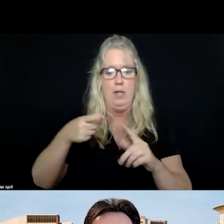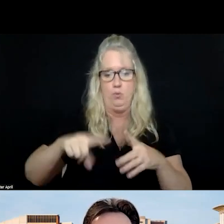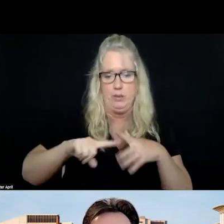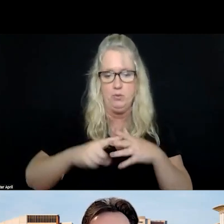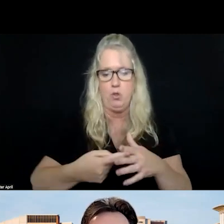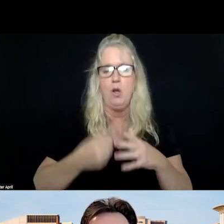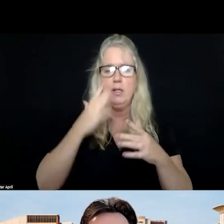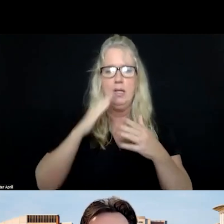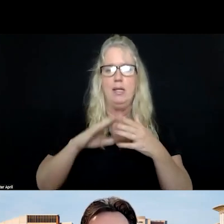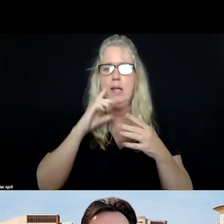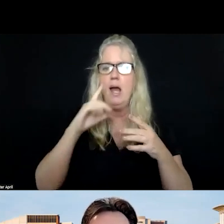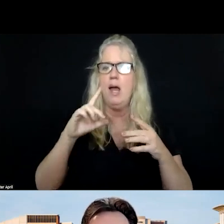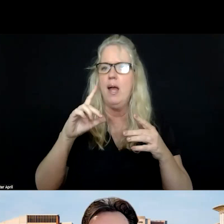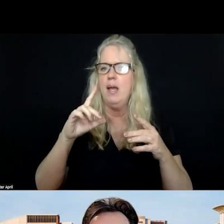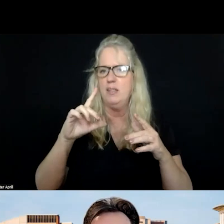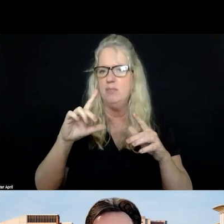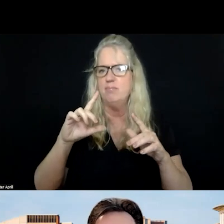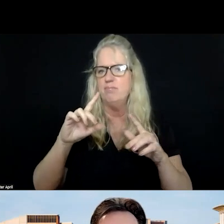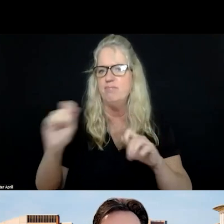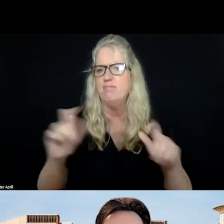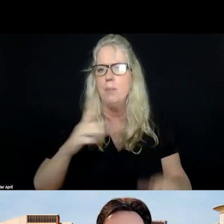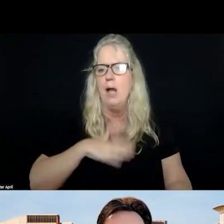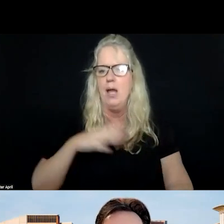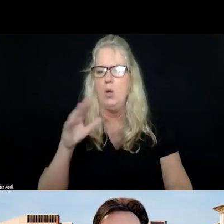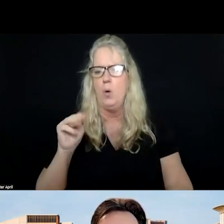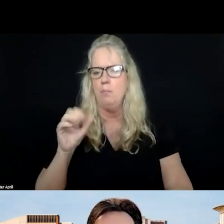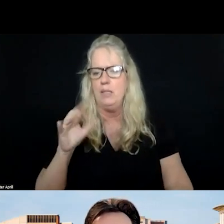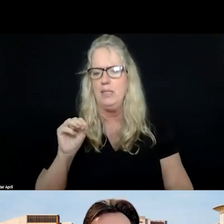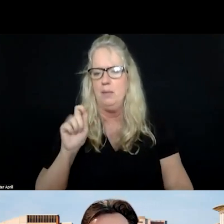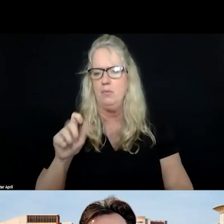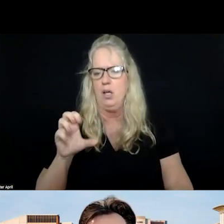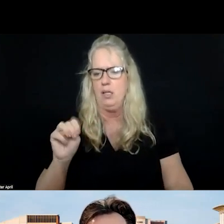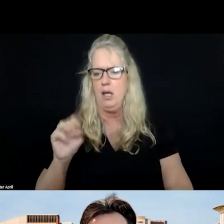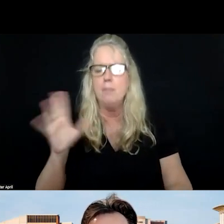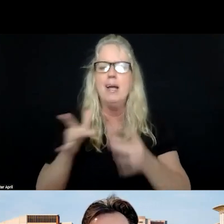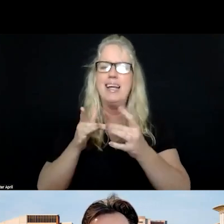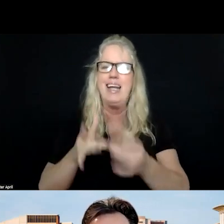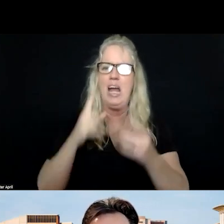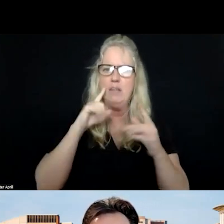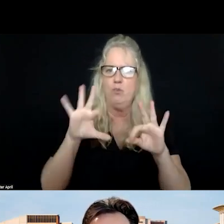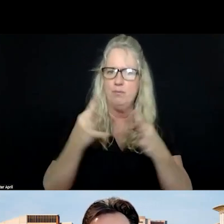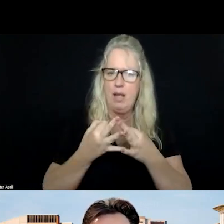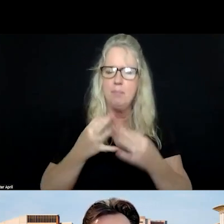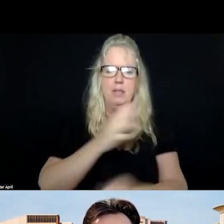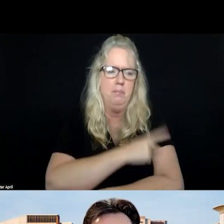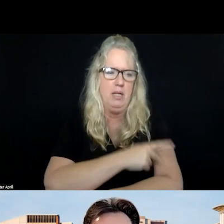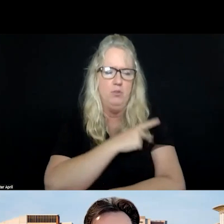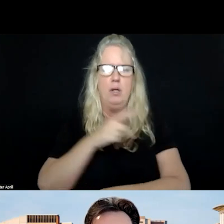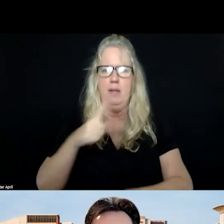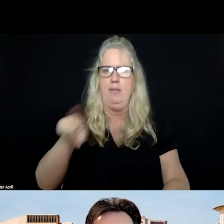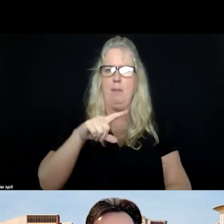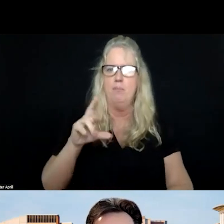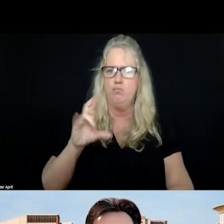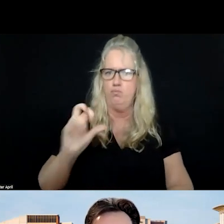I put up on my own medium.com website a guide for families and patients who are at risk from